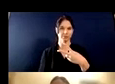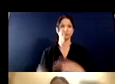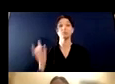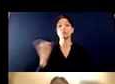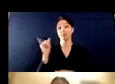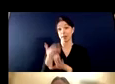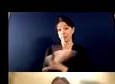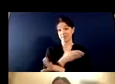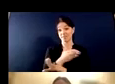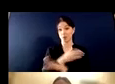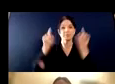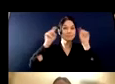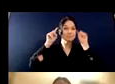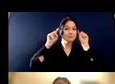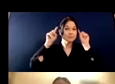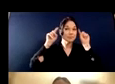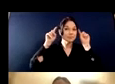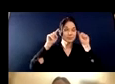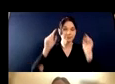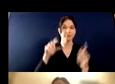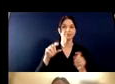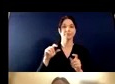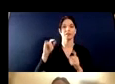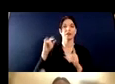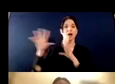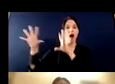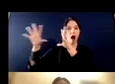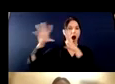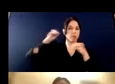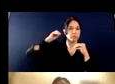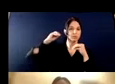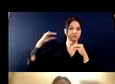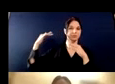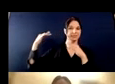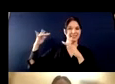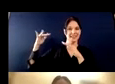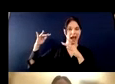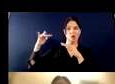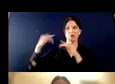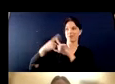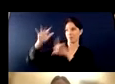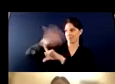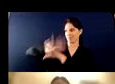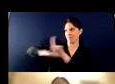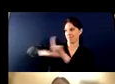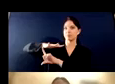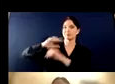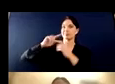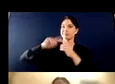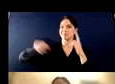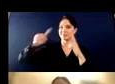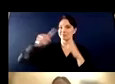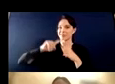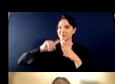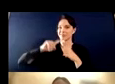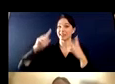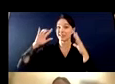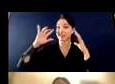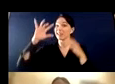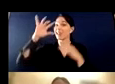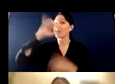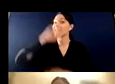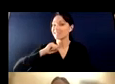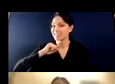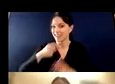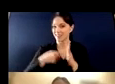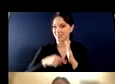aids work by taking in sound from the environment, guessing what it is you want to hear, and amplifying it to